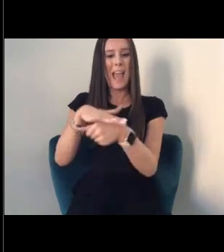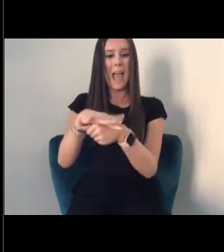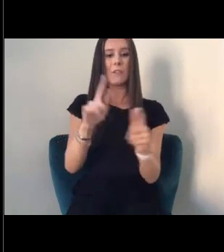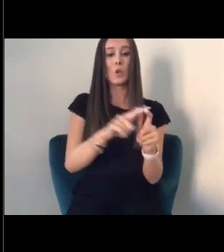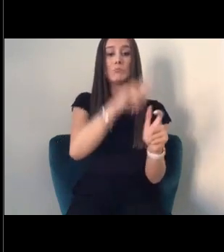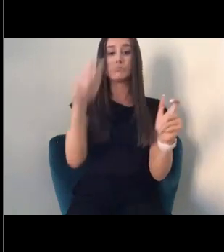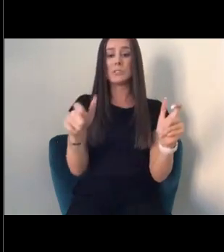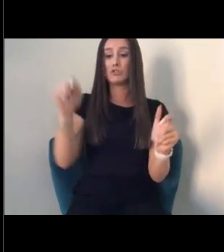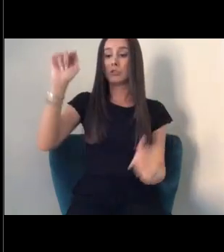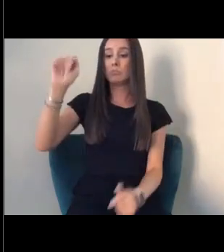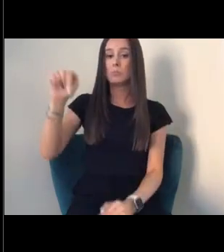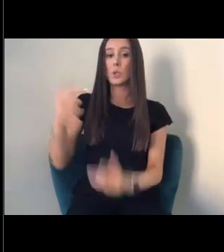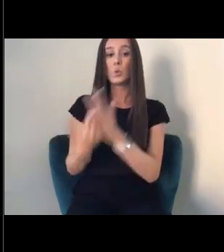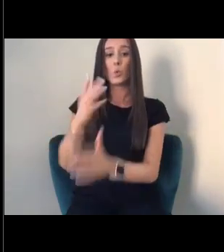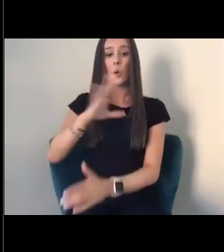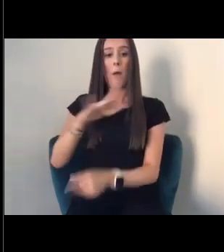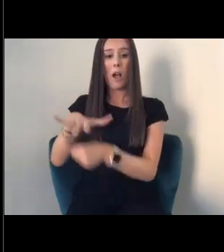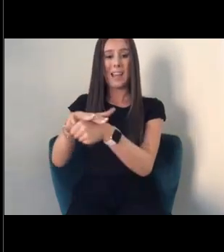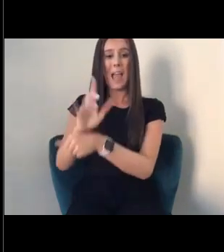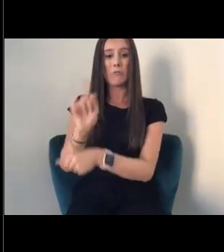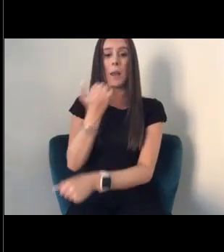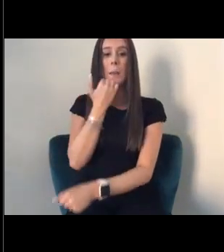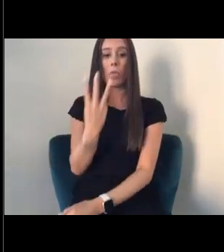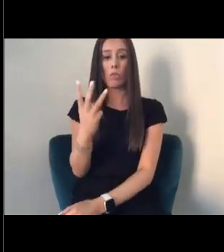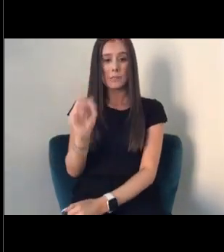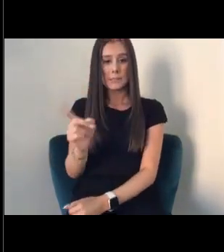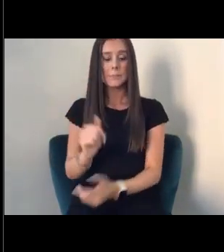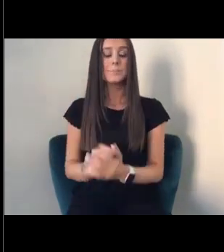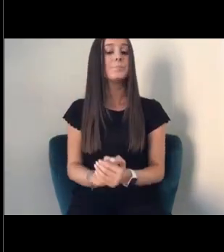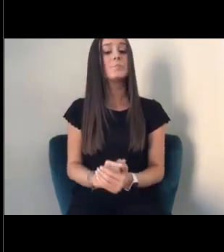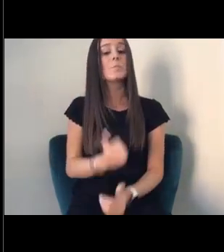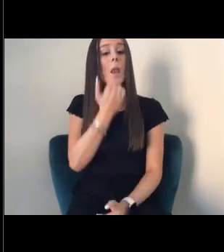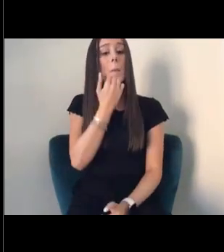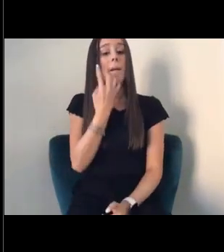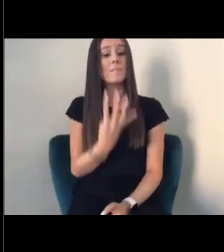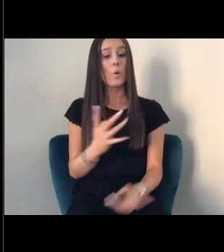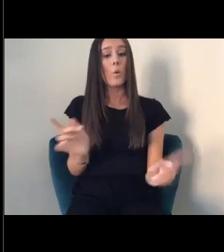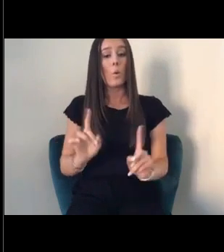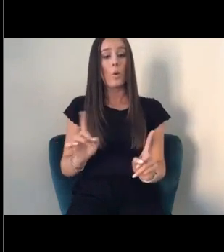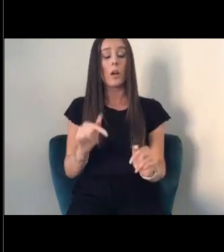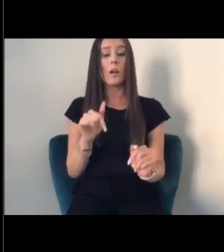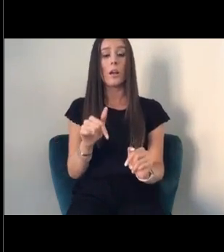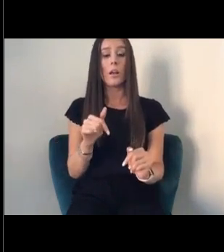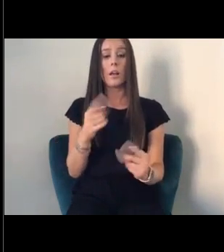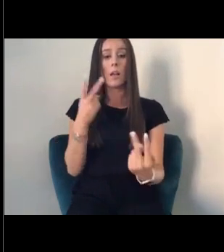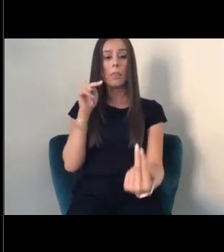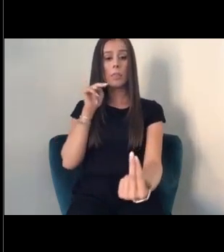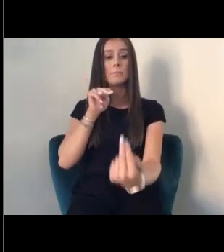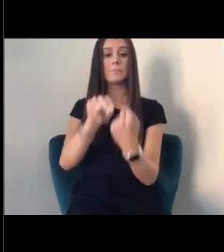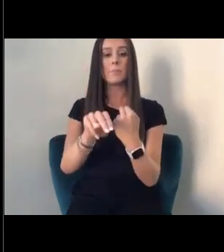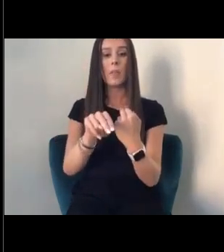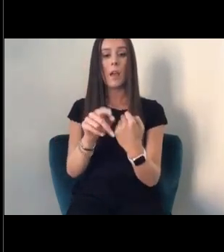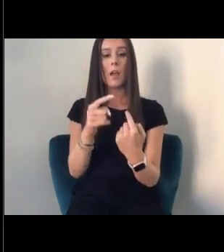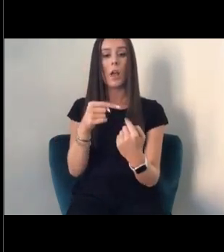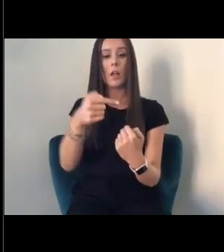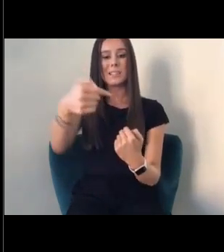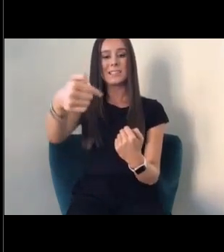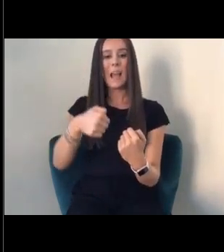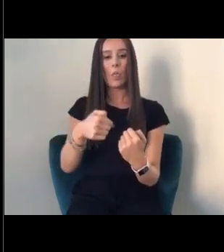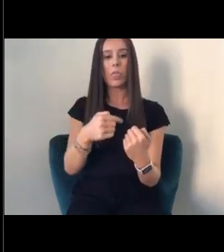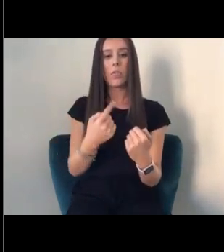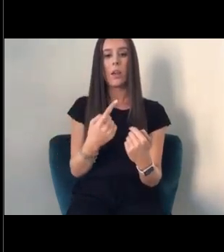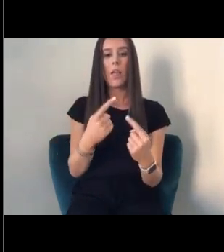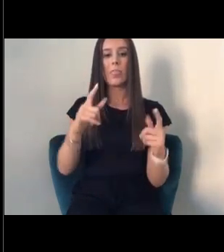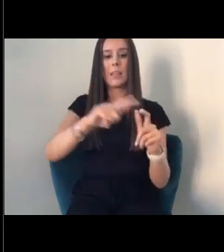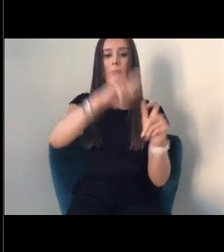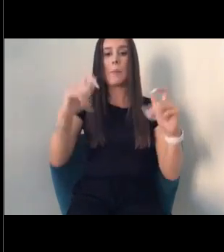Lane Green Bridge. Number 4 shows where the alignment of Lower Thames Crossing has been raised south of Thong Lane